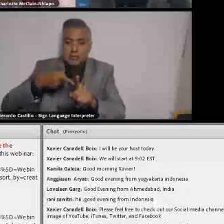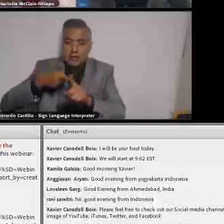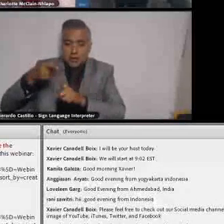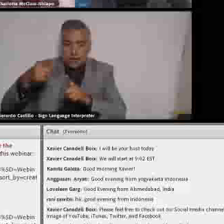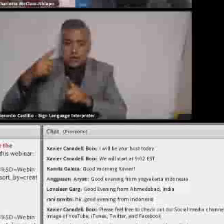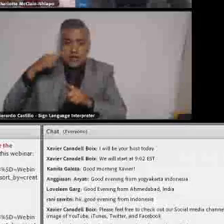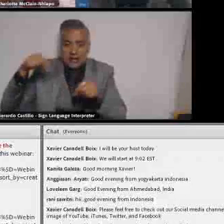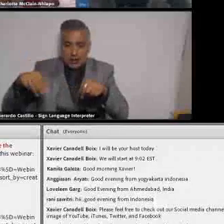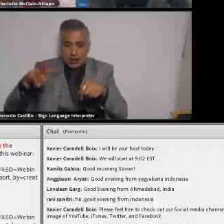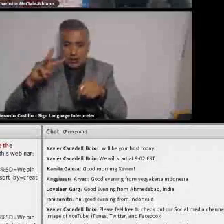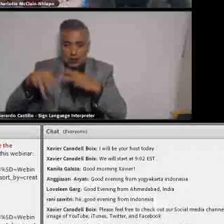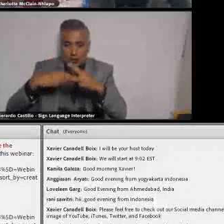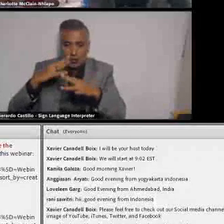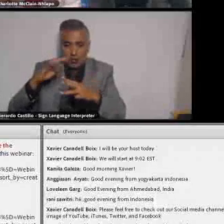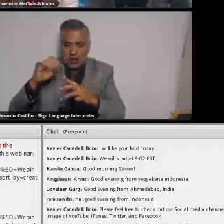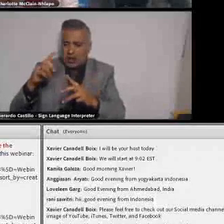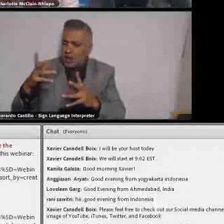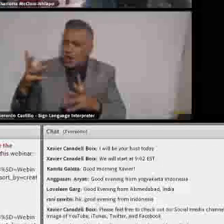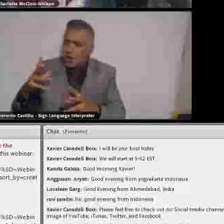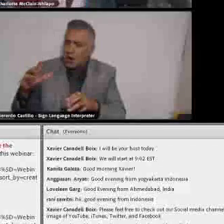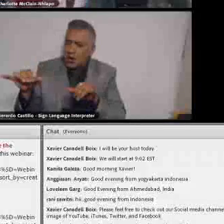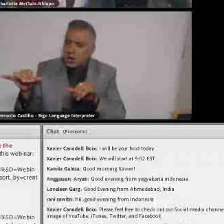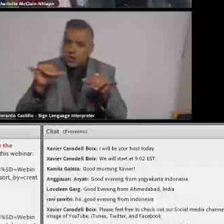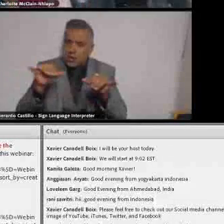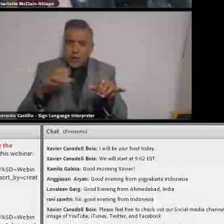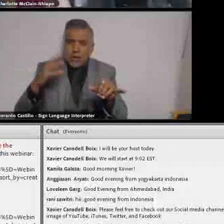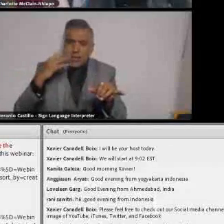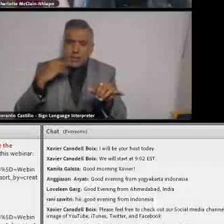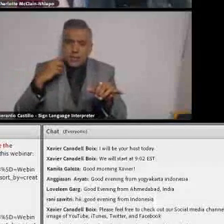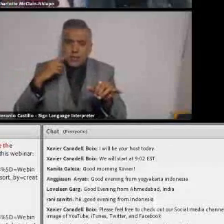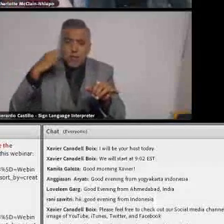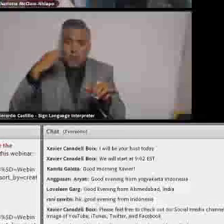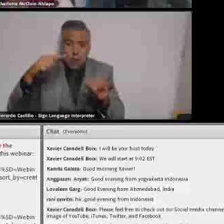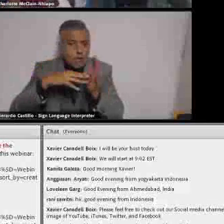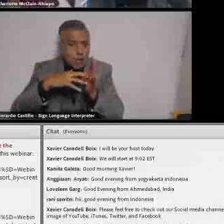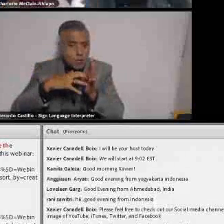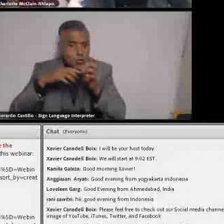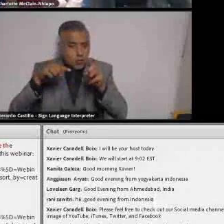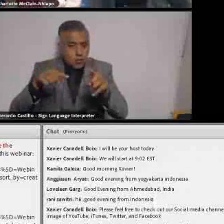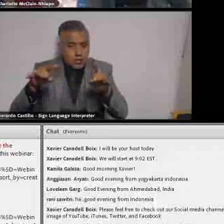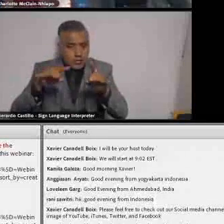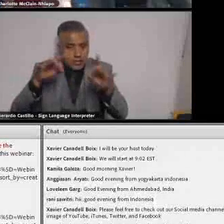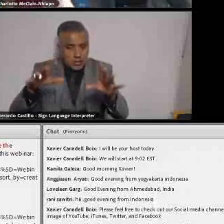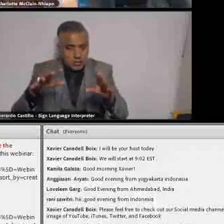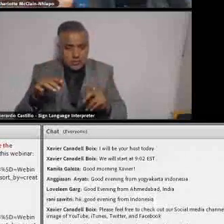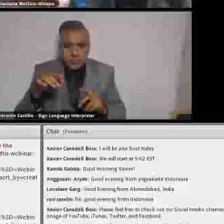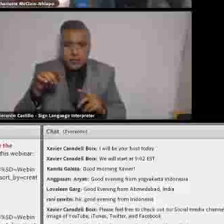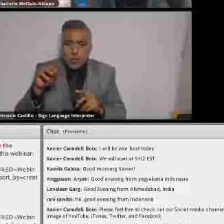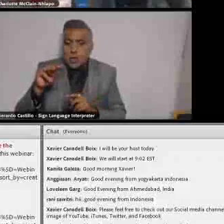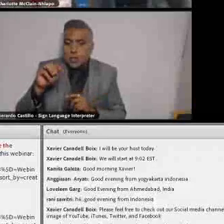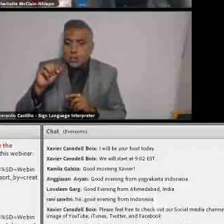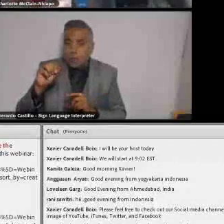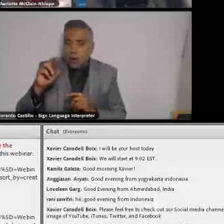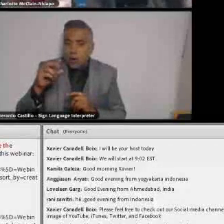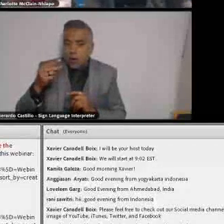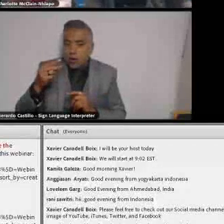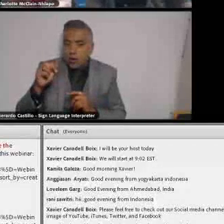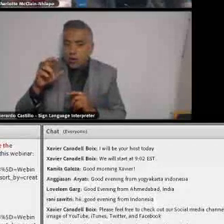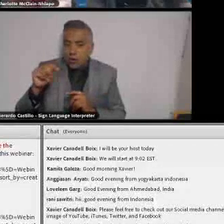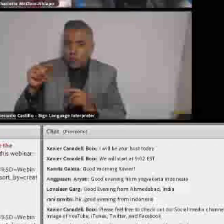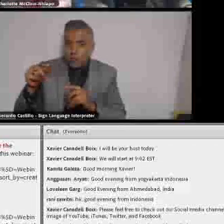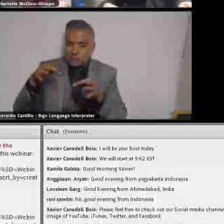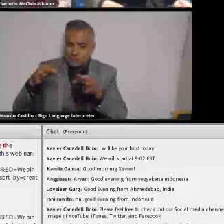what some of the common experiences of vulnerability are during disasters. She will share with us